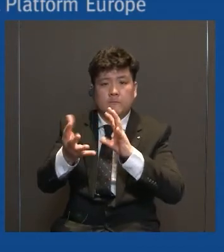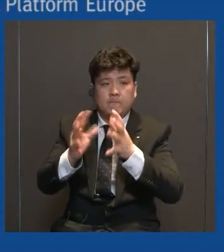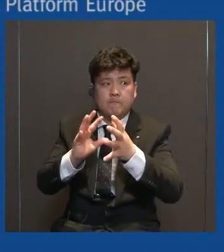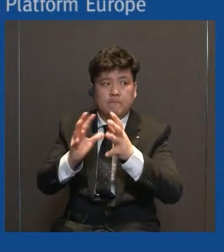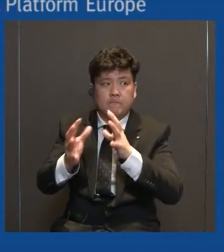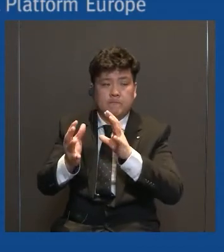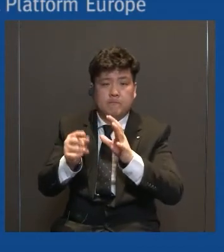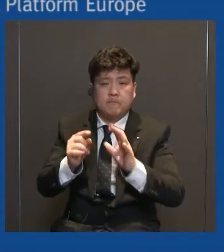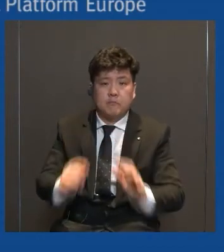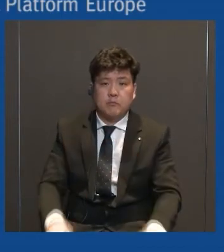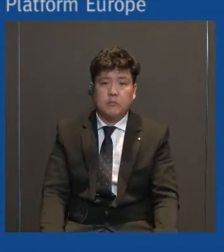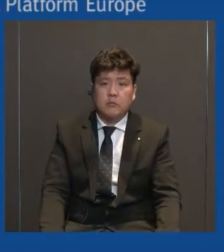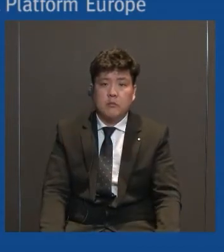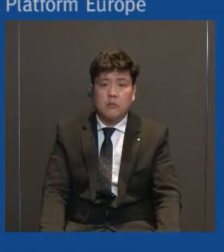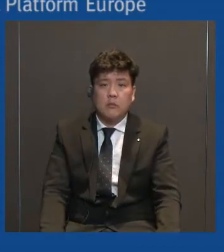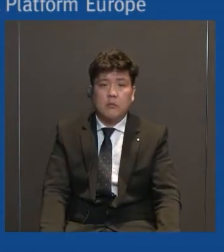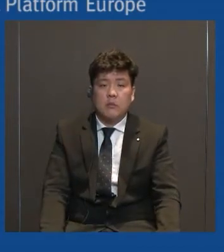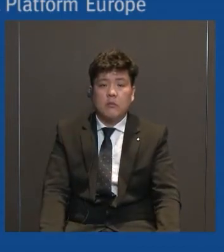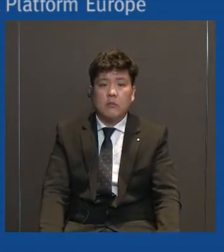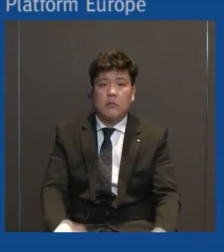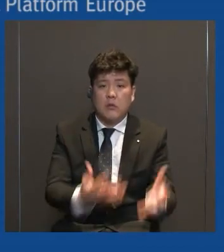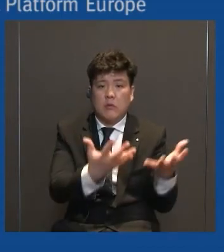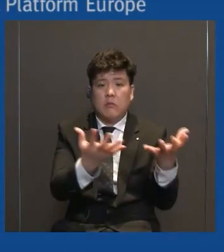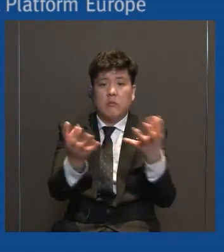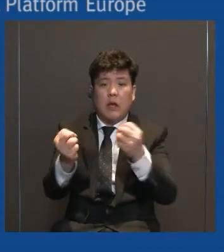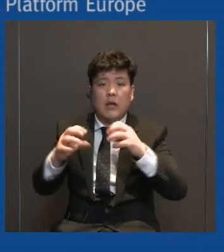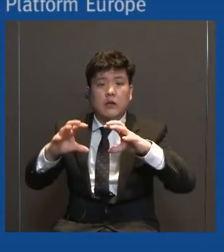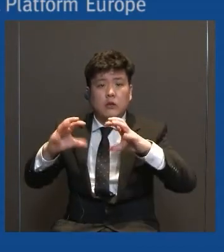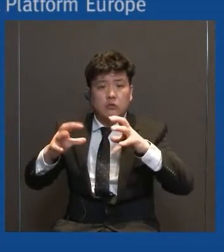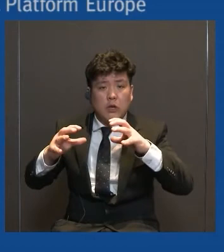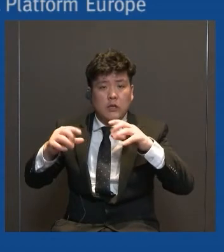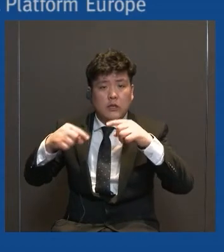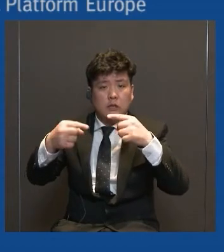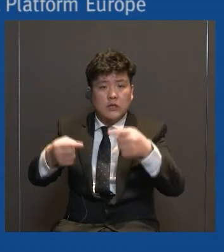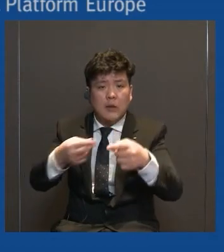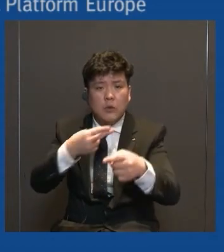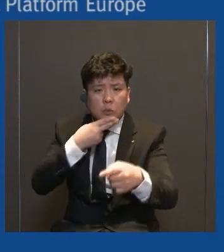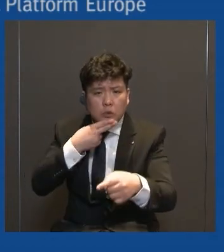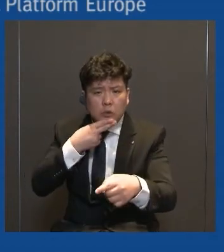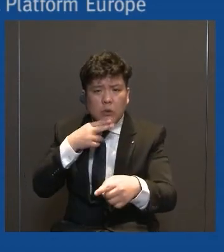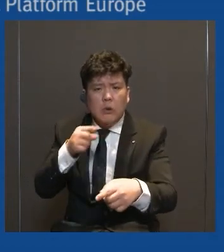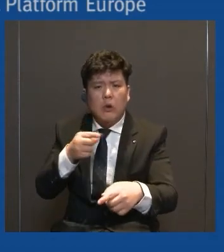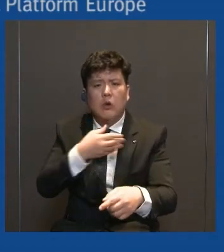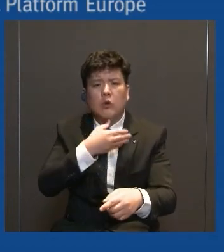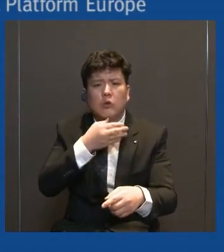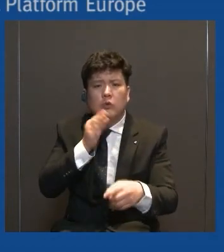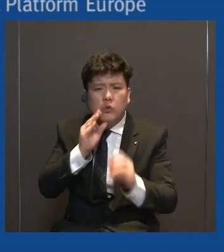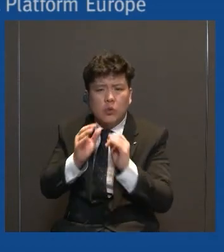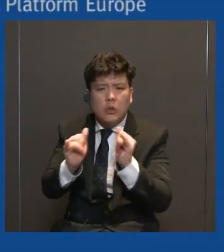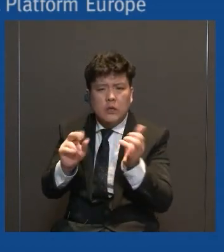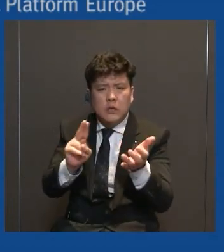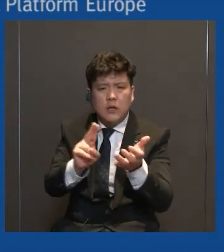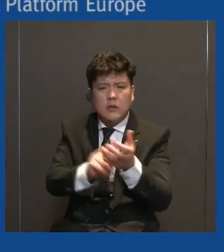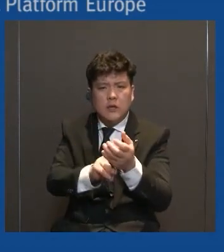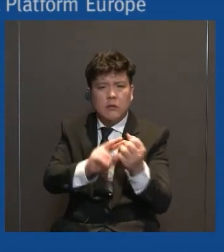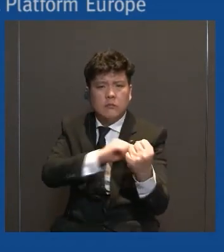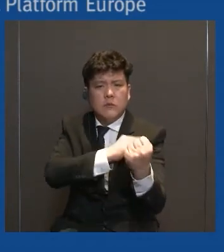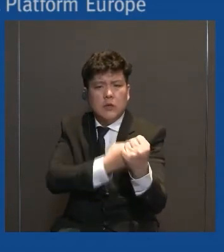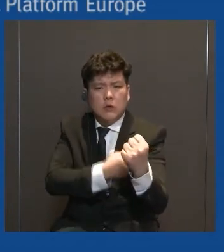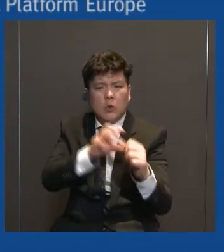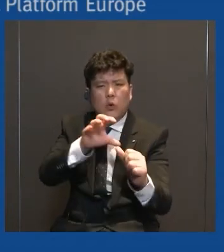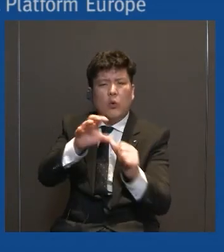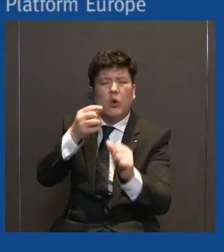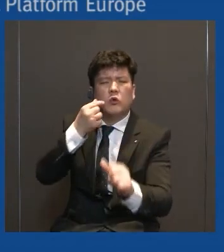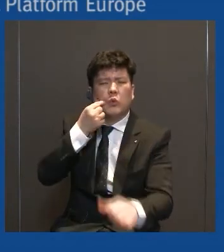failure to really facilitate and promote older people's potential and full participation in practice. Now, ageism, and others have said